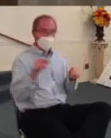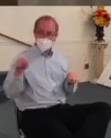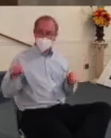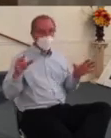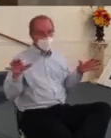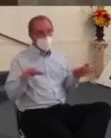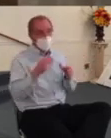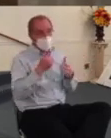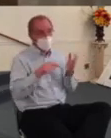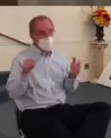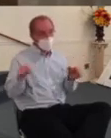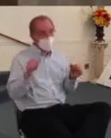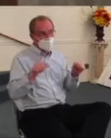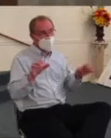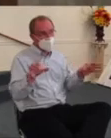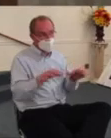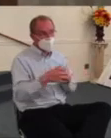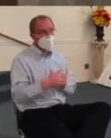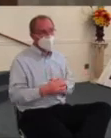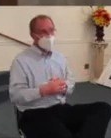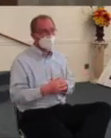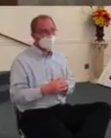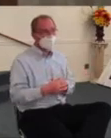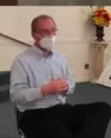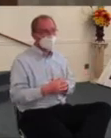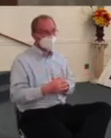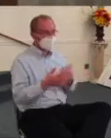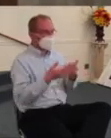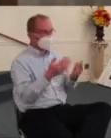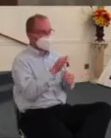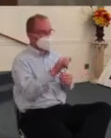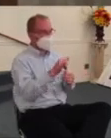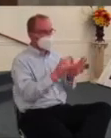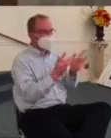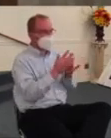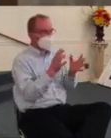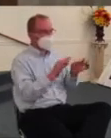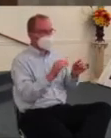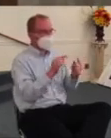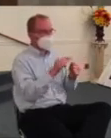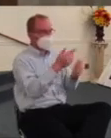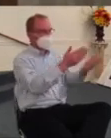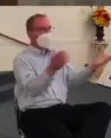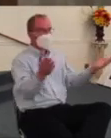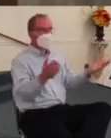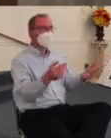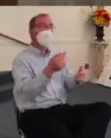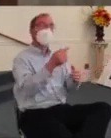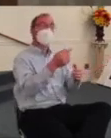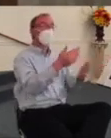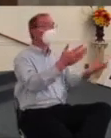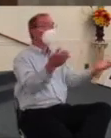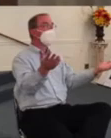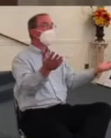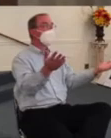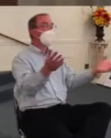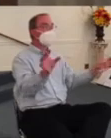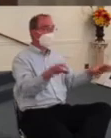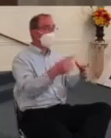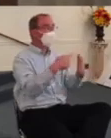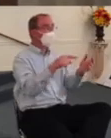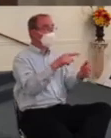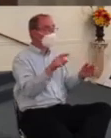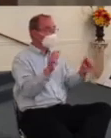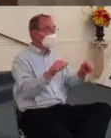he's saying to them, how about you? Are you doing what you can do? You can sit there and complain about